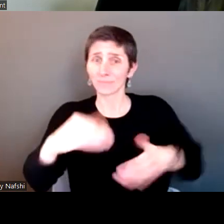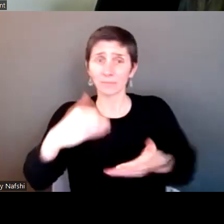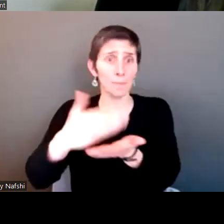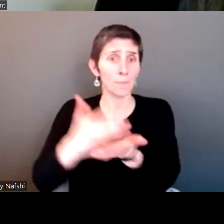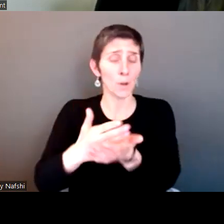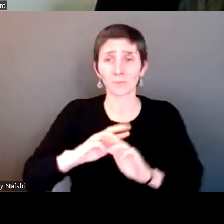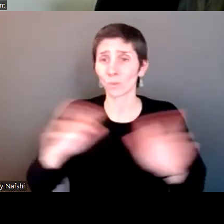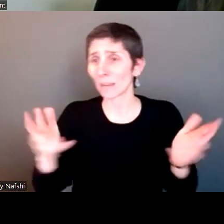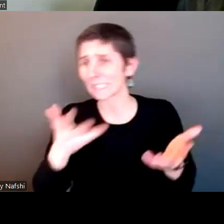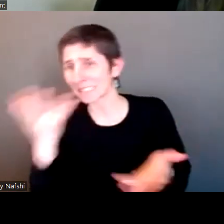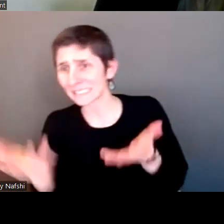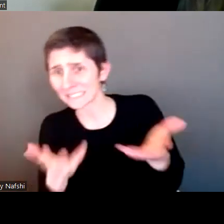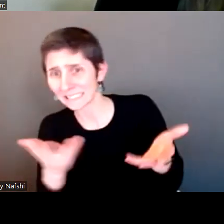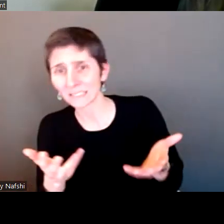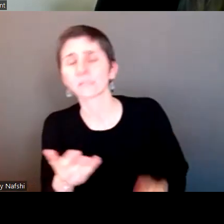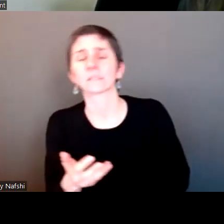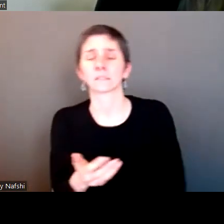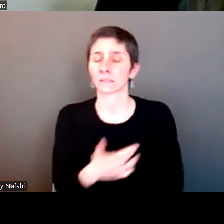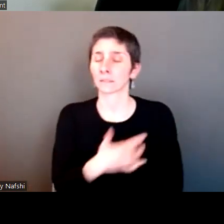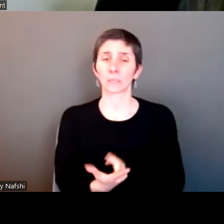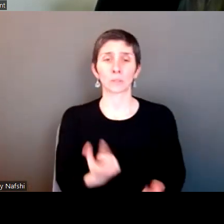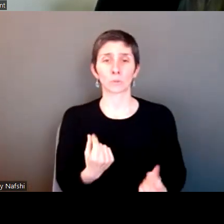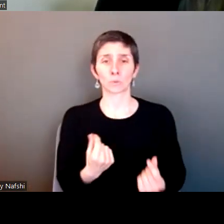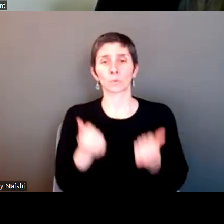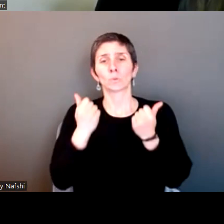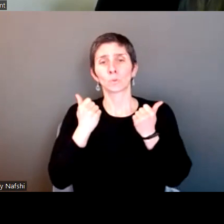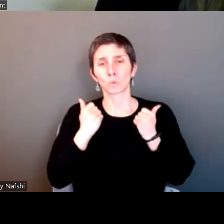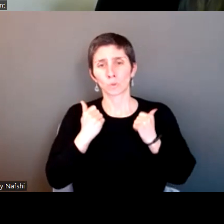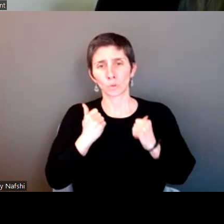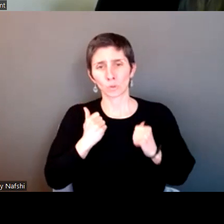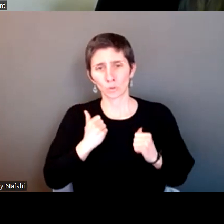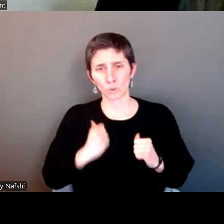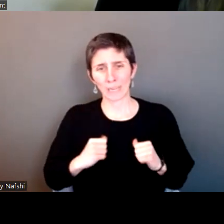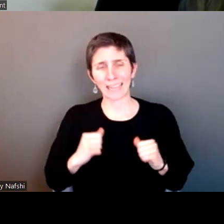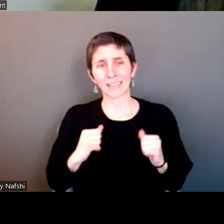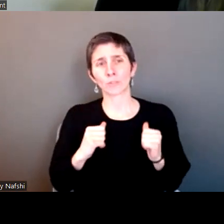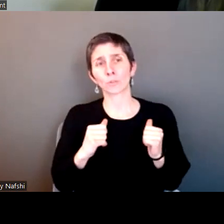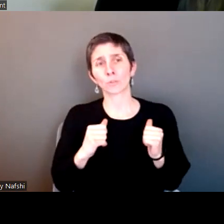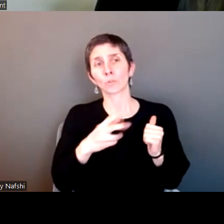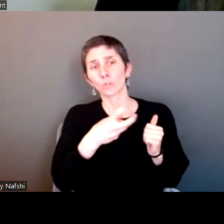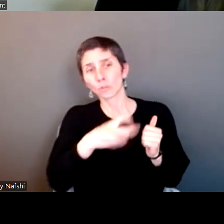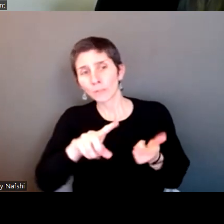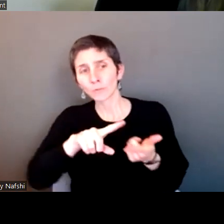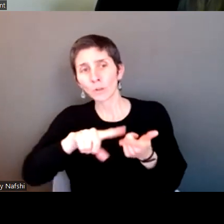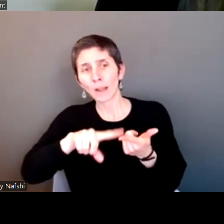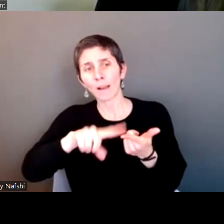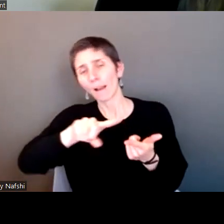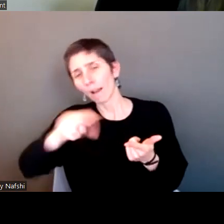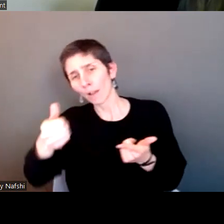them to go to, it's trying to find a, like doing a warm transfer and trying to find the best, like you were saying,